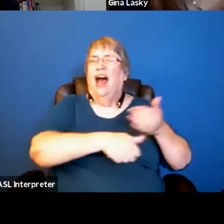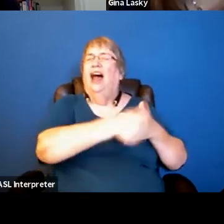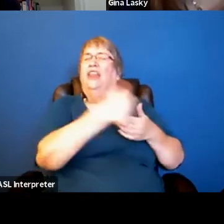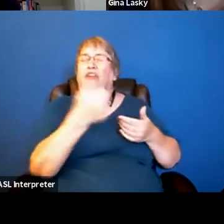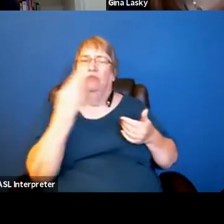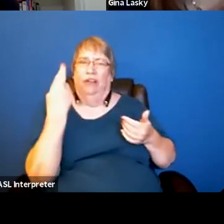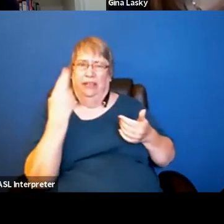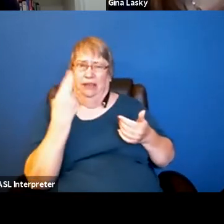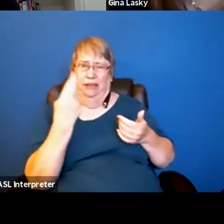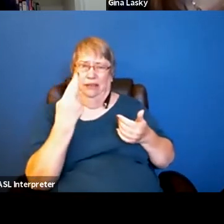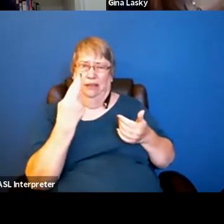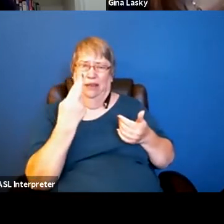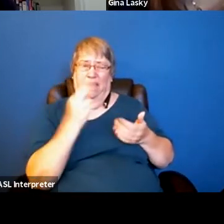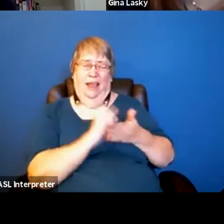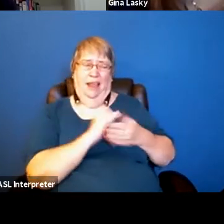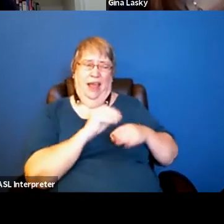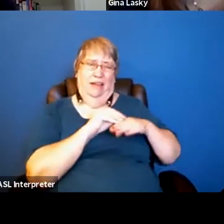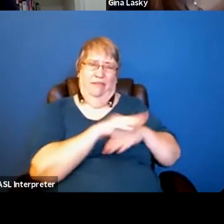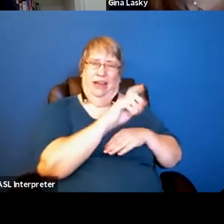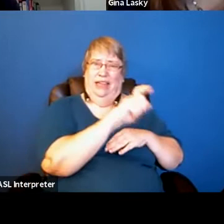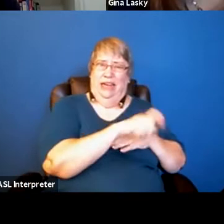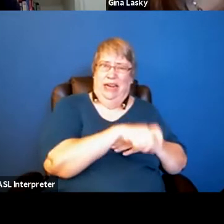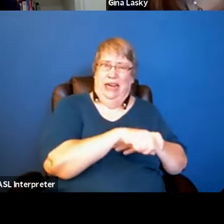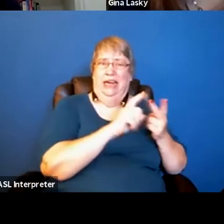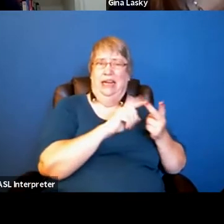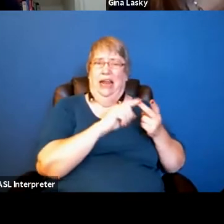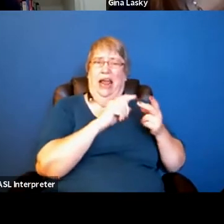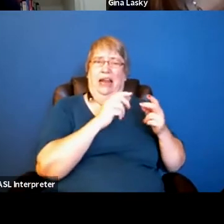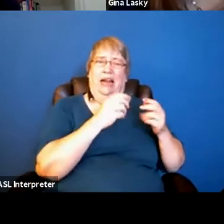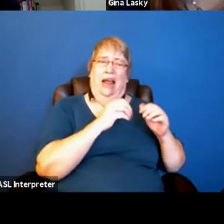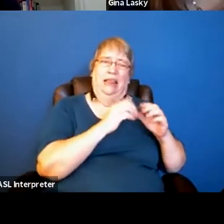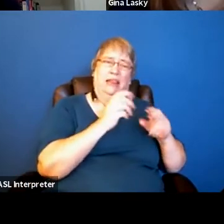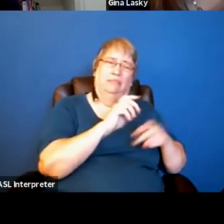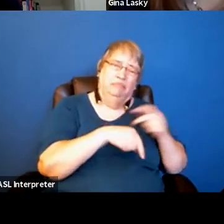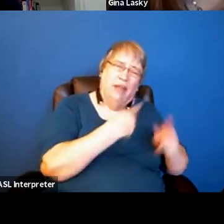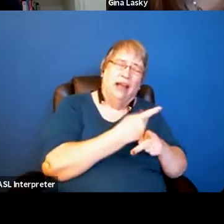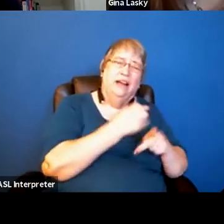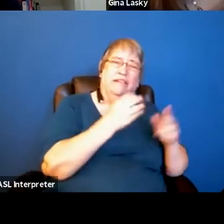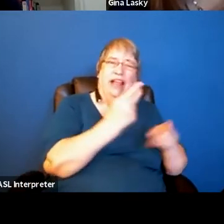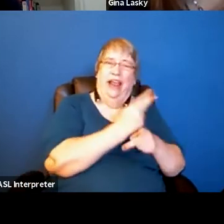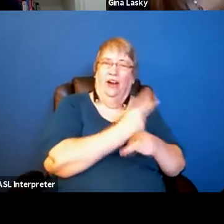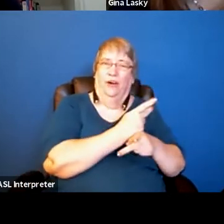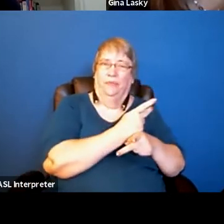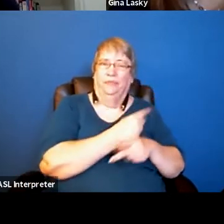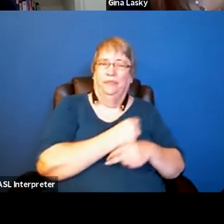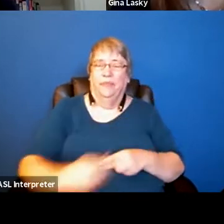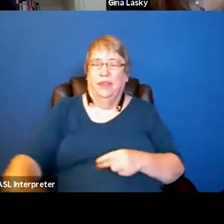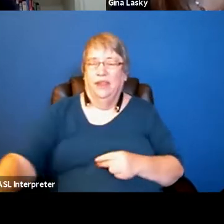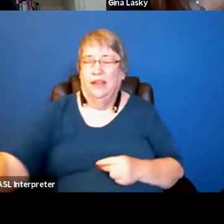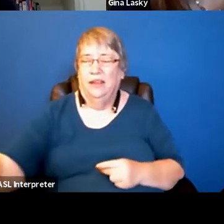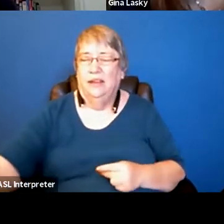factors that contribute to need in the complexity of care in these areas. So moving to the next